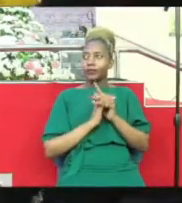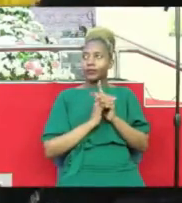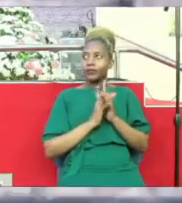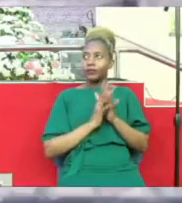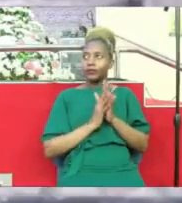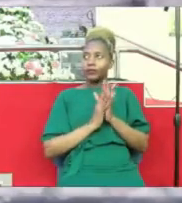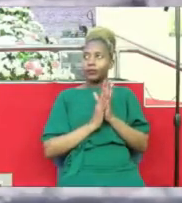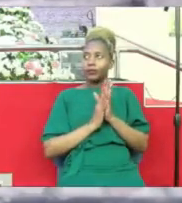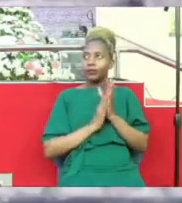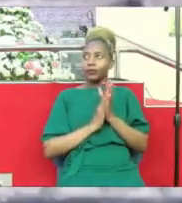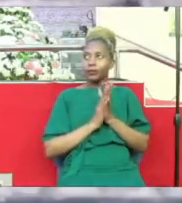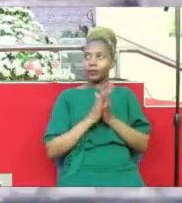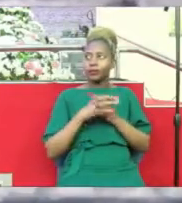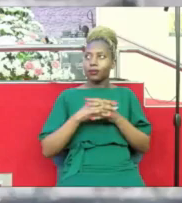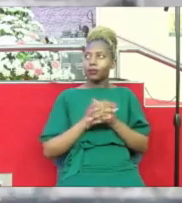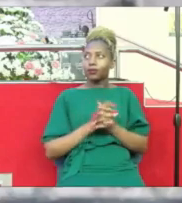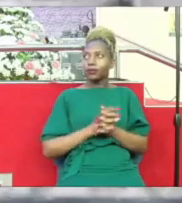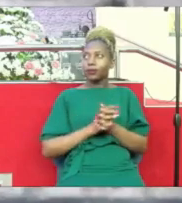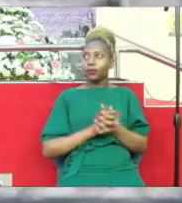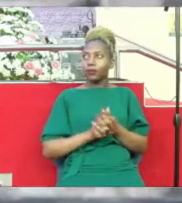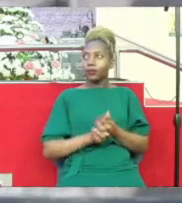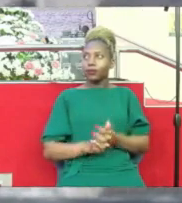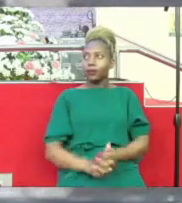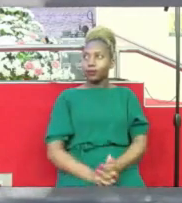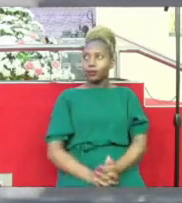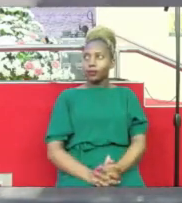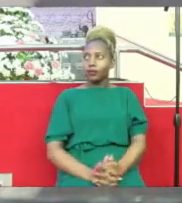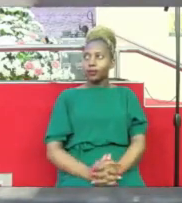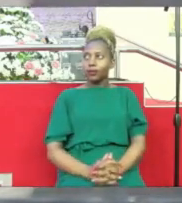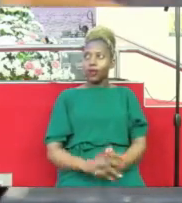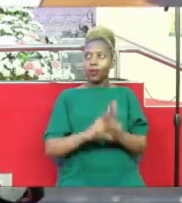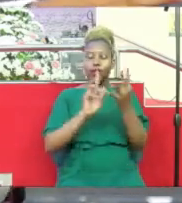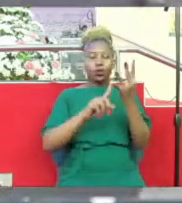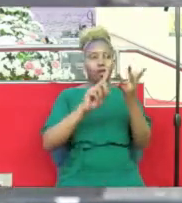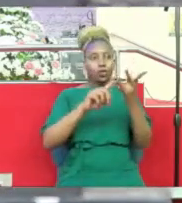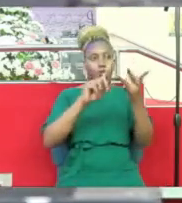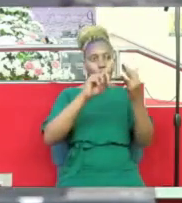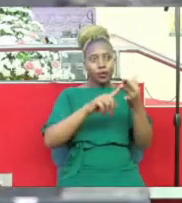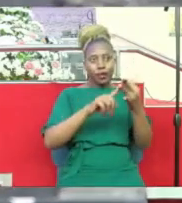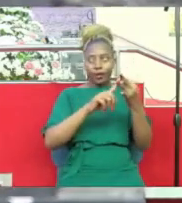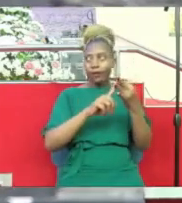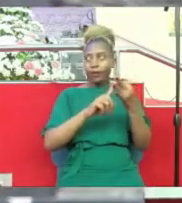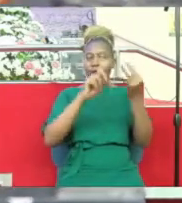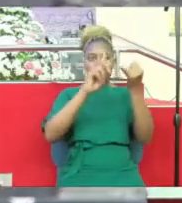what you're trusting God for, on the count of three, speak life.